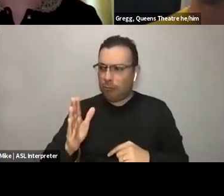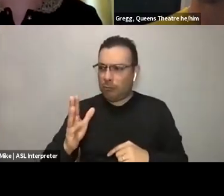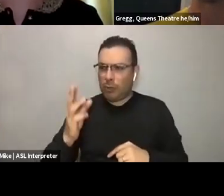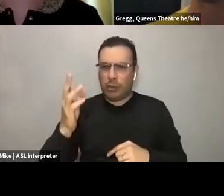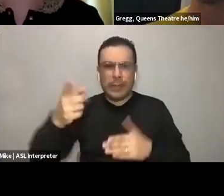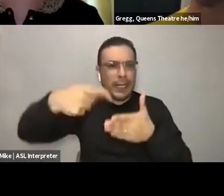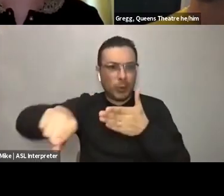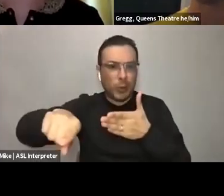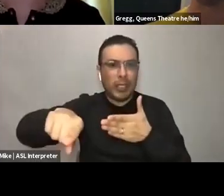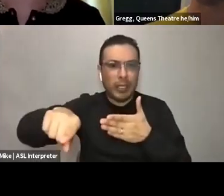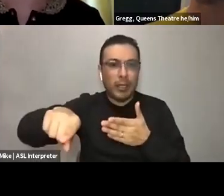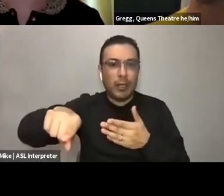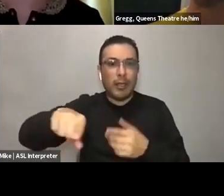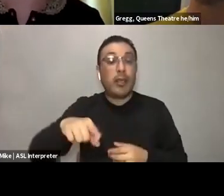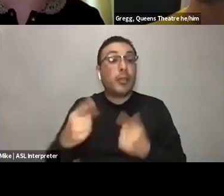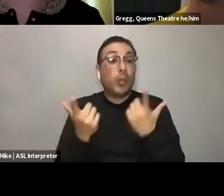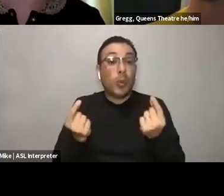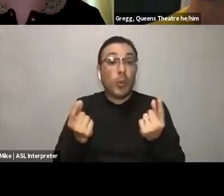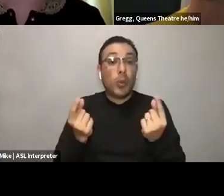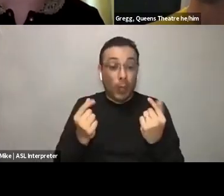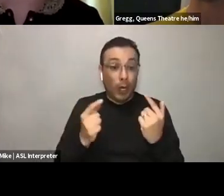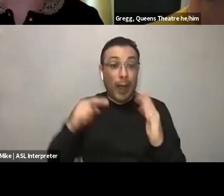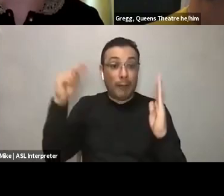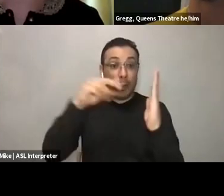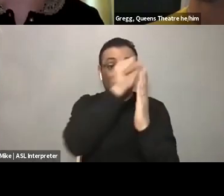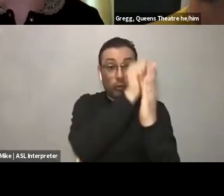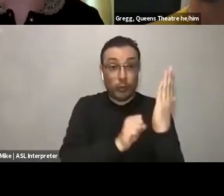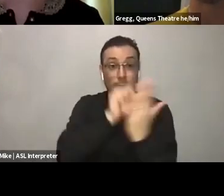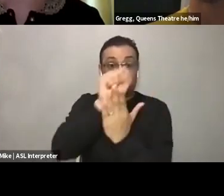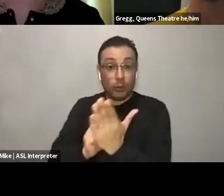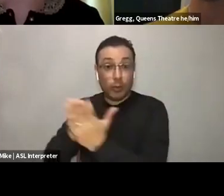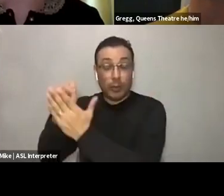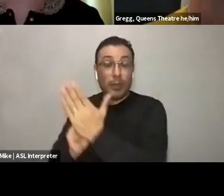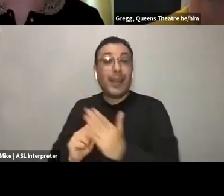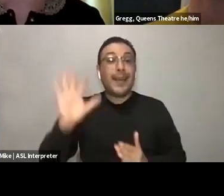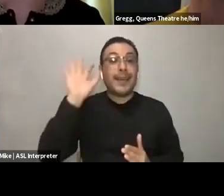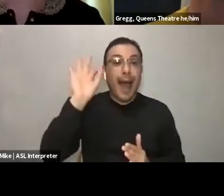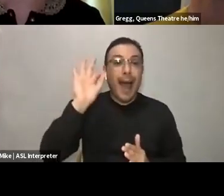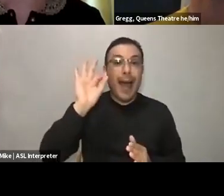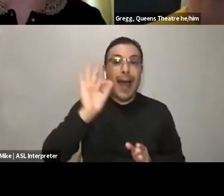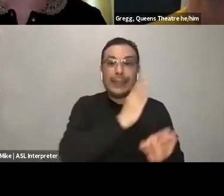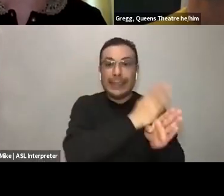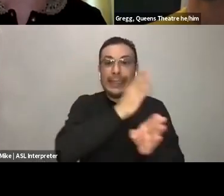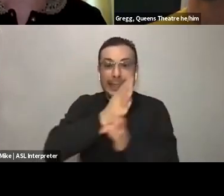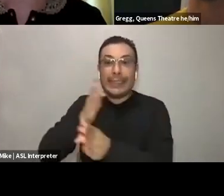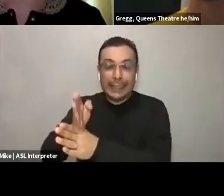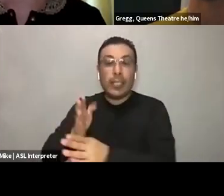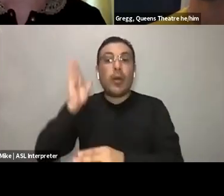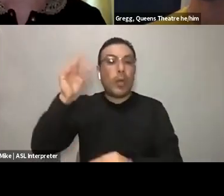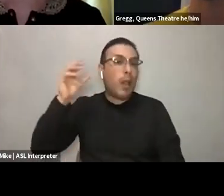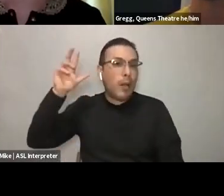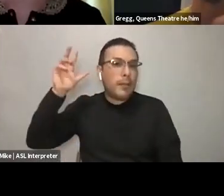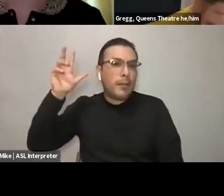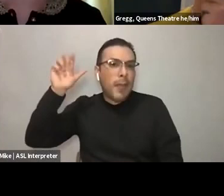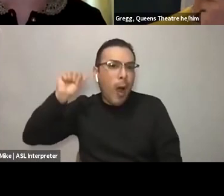doing is having to take a look at all of the scripts that were presented. Uh, there are about nine scenes that will be shared and we're going to audio describe every single one of those scenes.